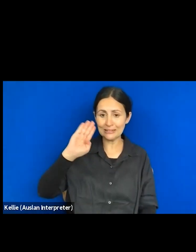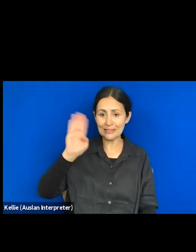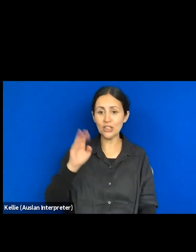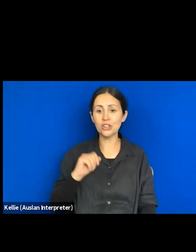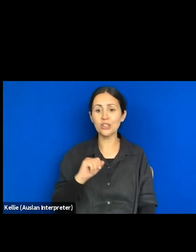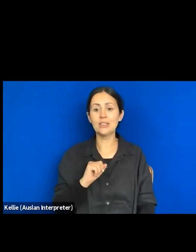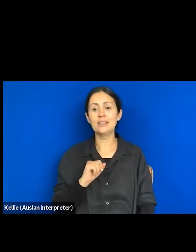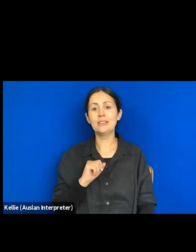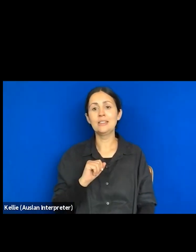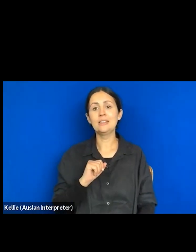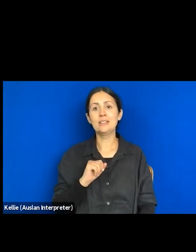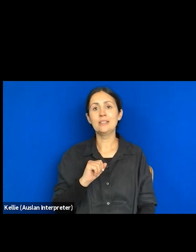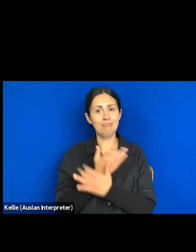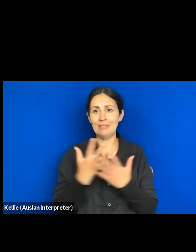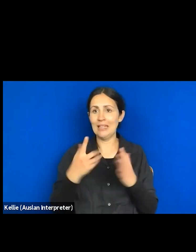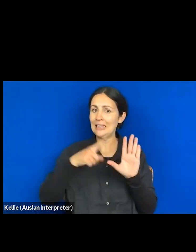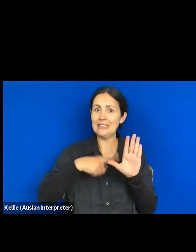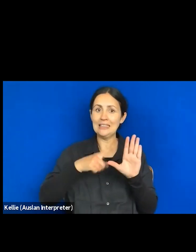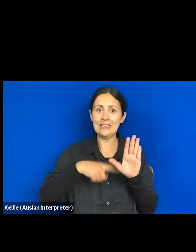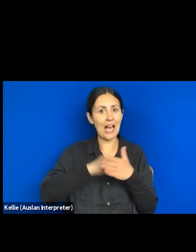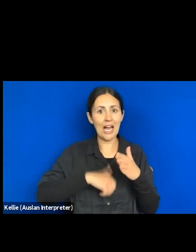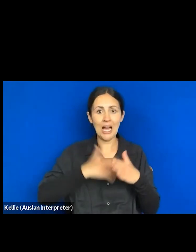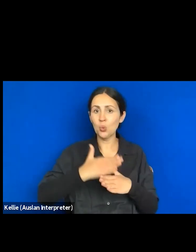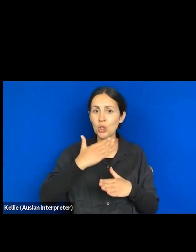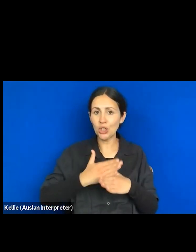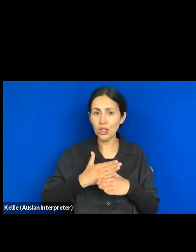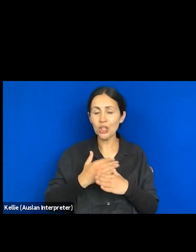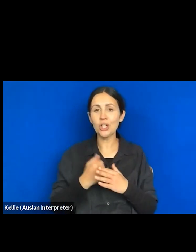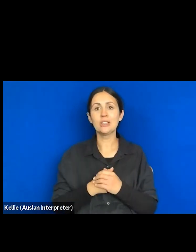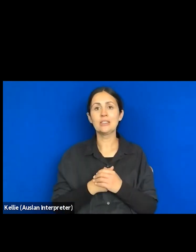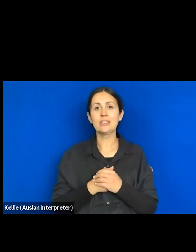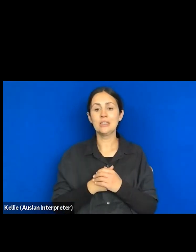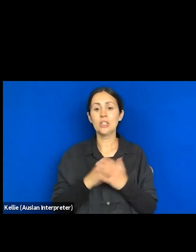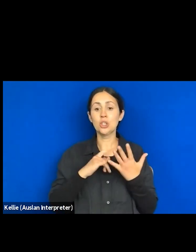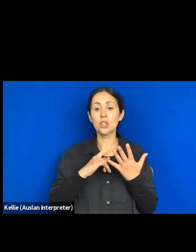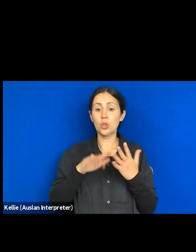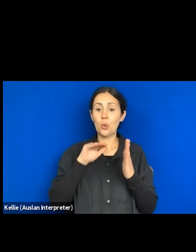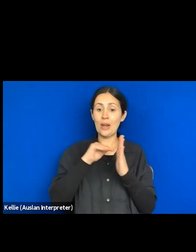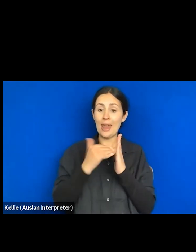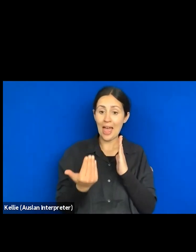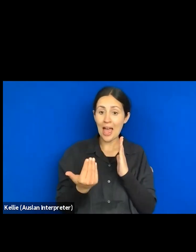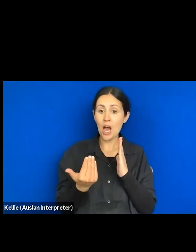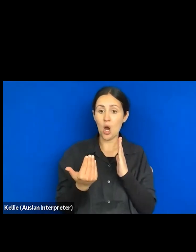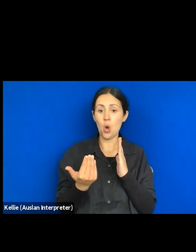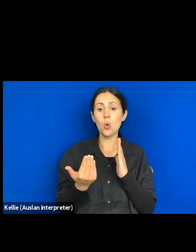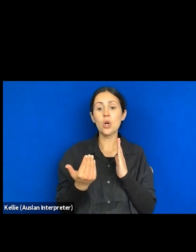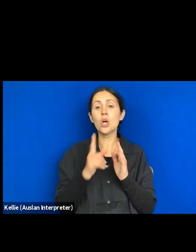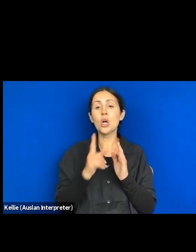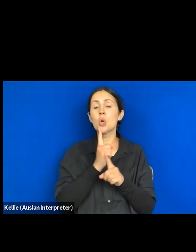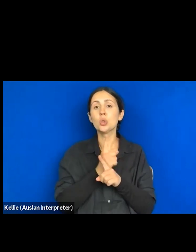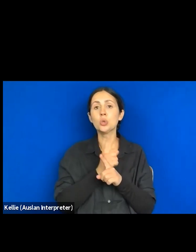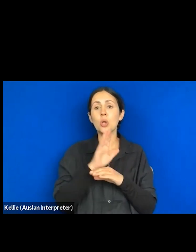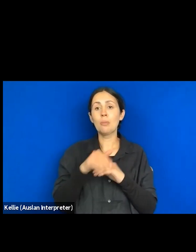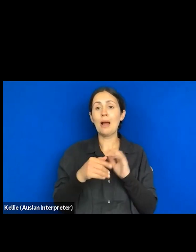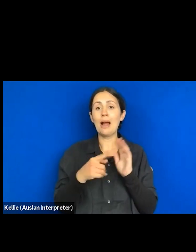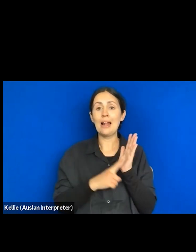of hard work. And so now we go over to Liam Etchison, who's